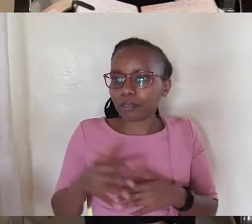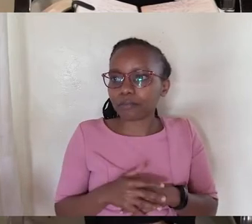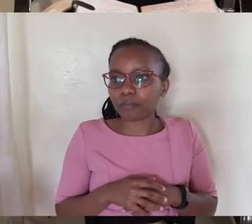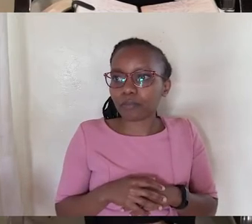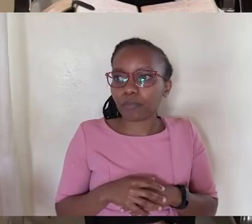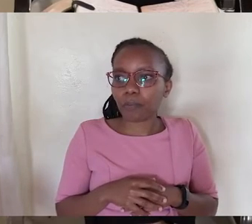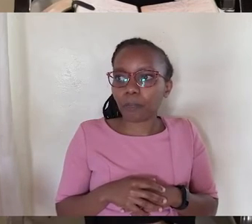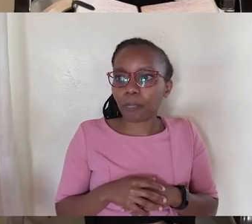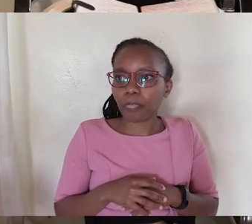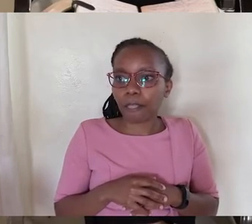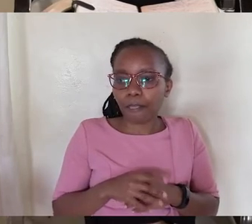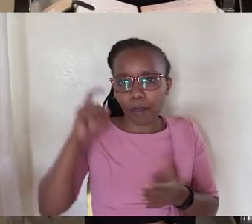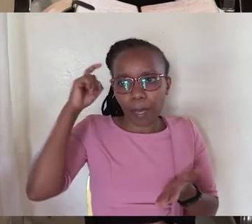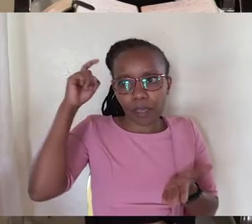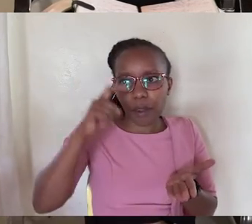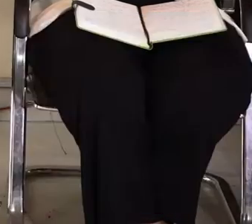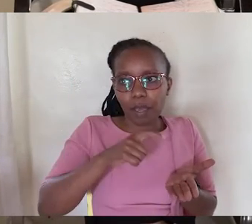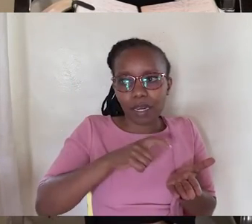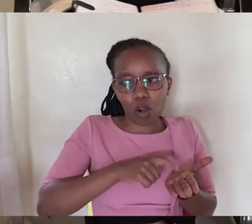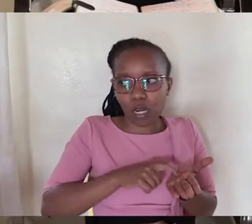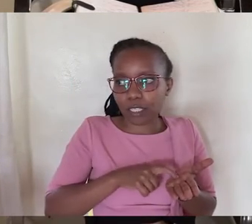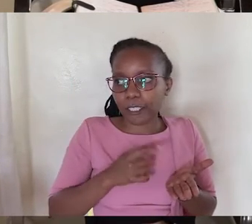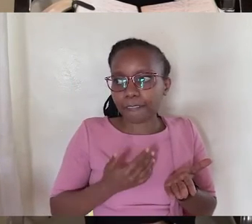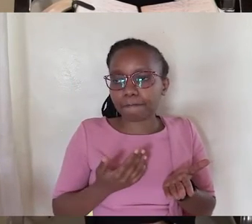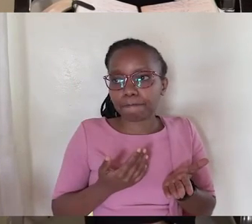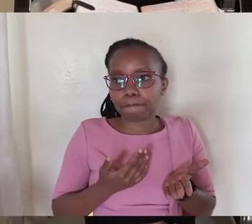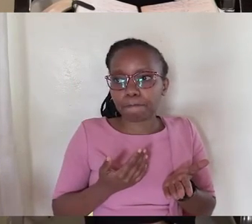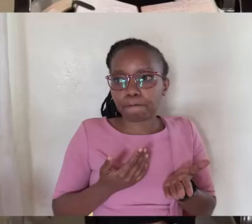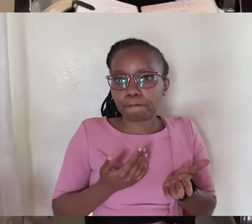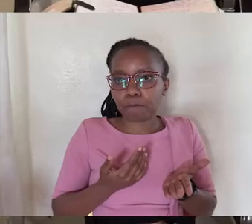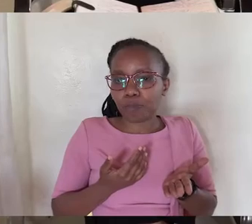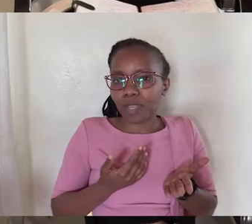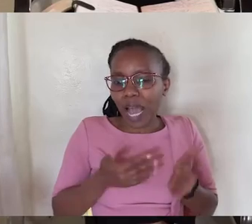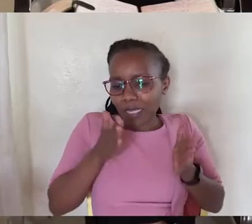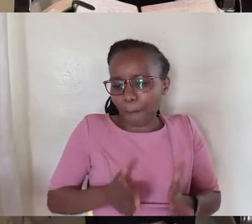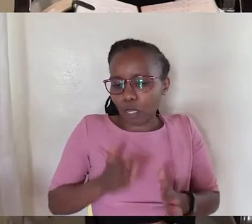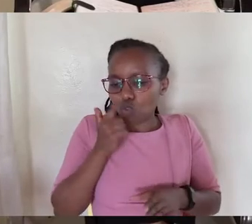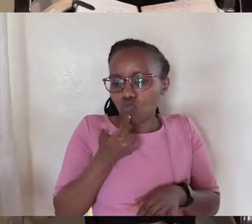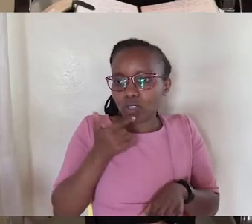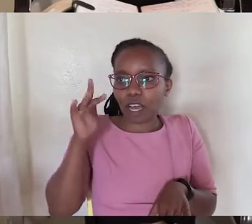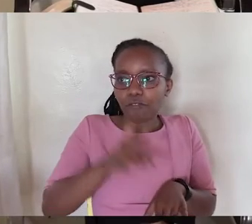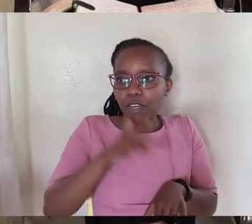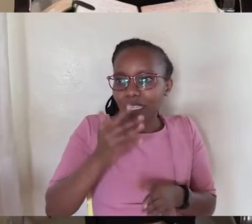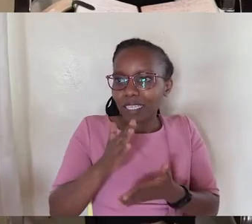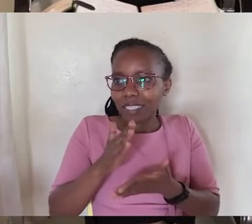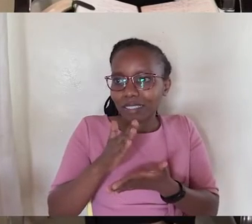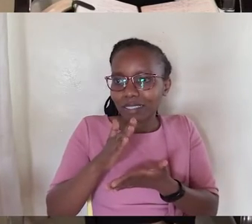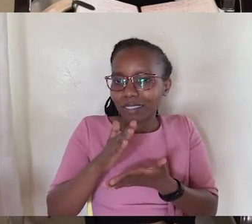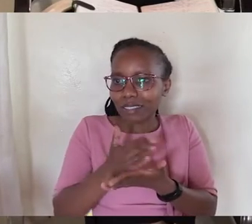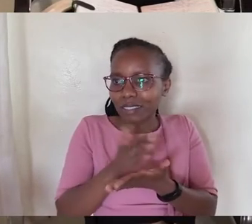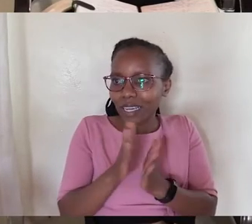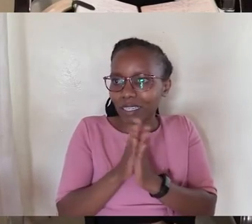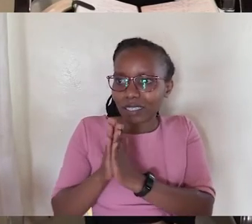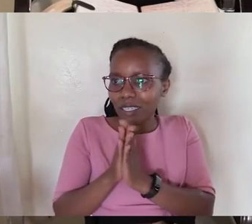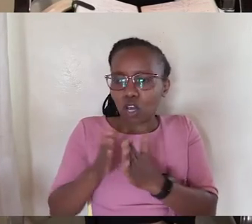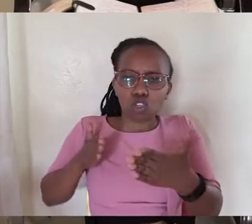And being visibly recognized as a victim. And please allow me to share that